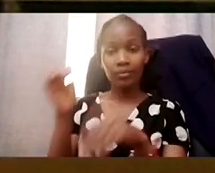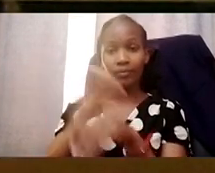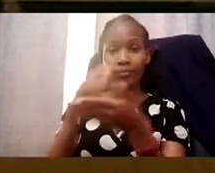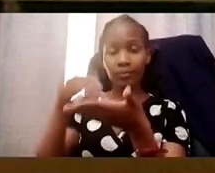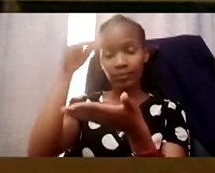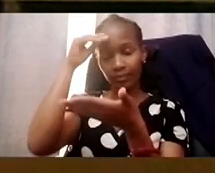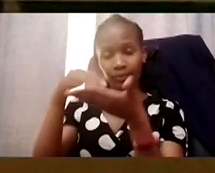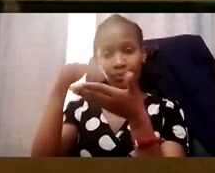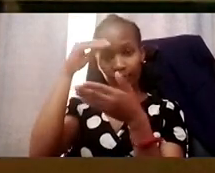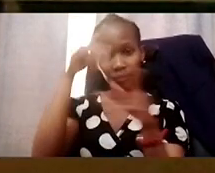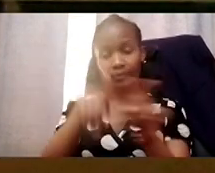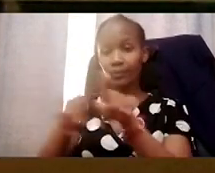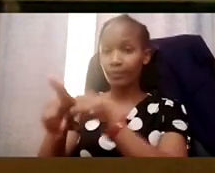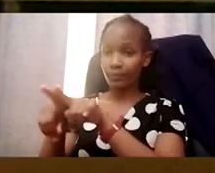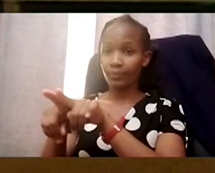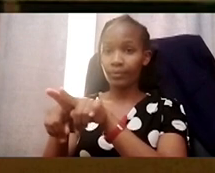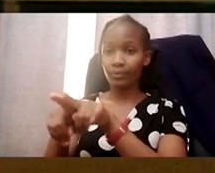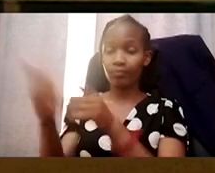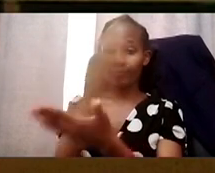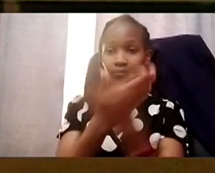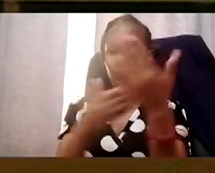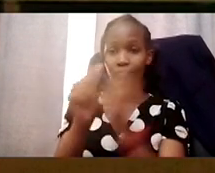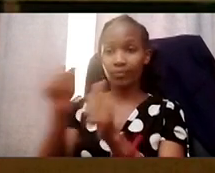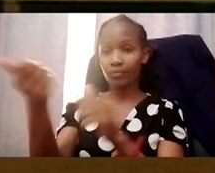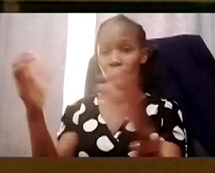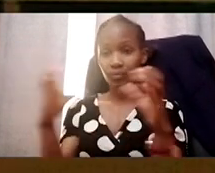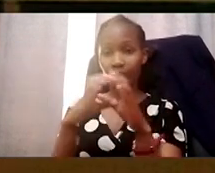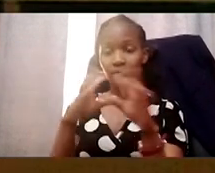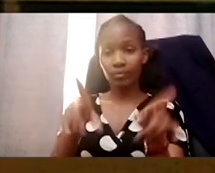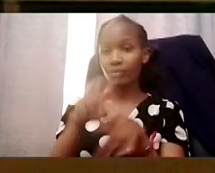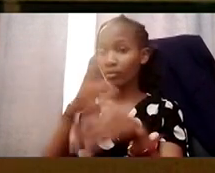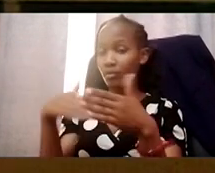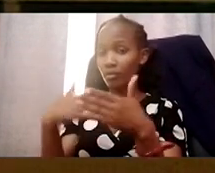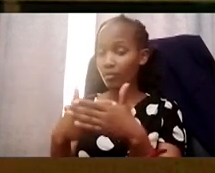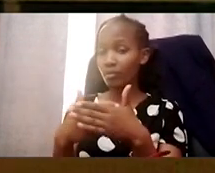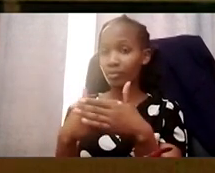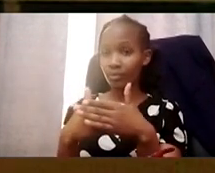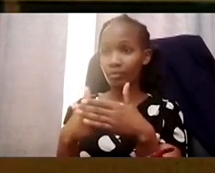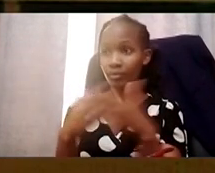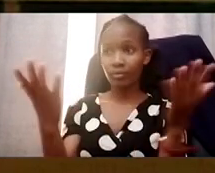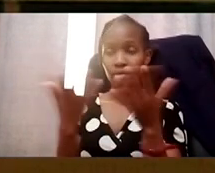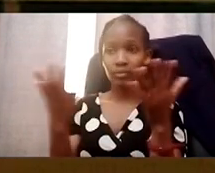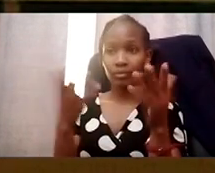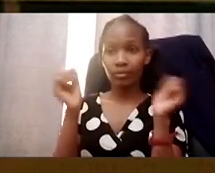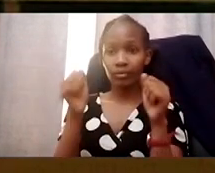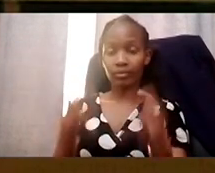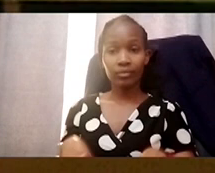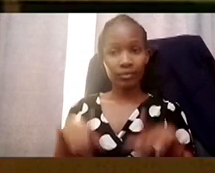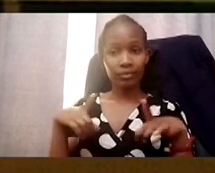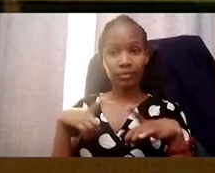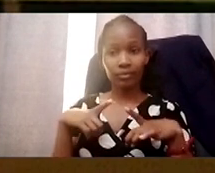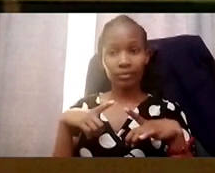also to interact with the other communities and also the host communities whereby we are living, and also sport has